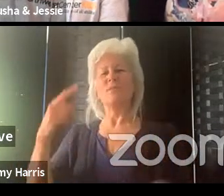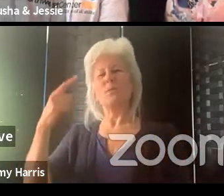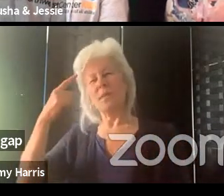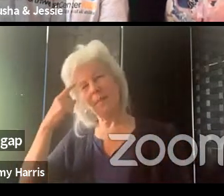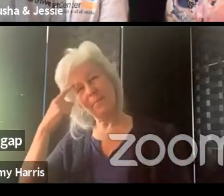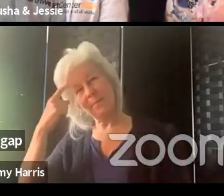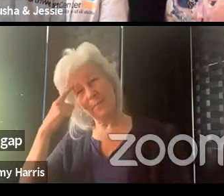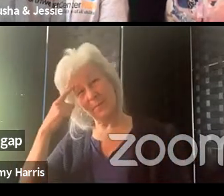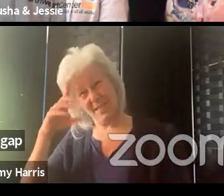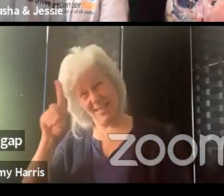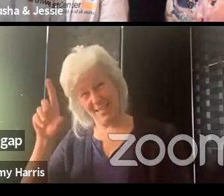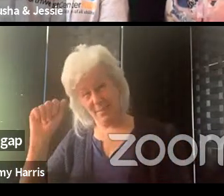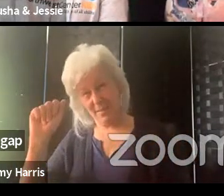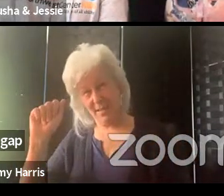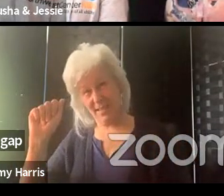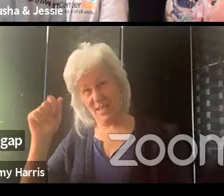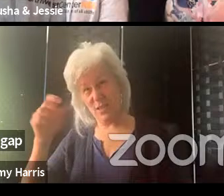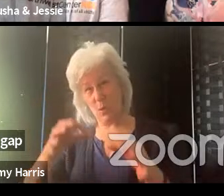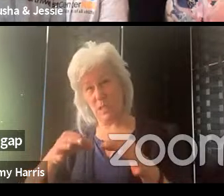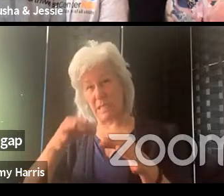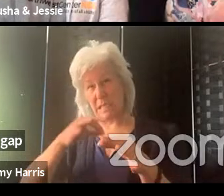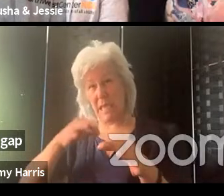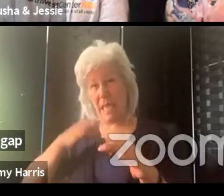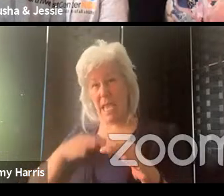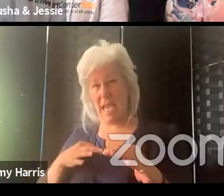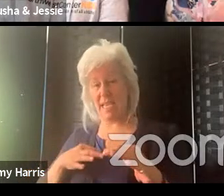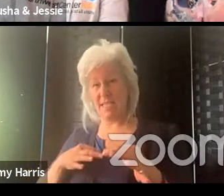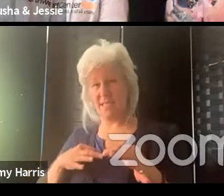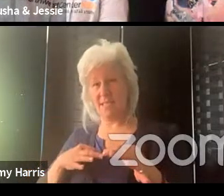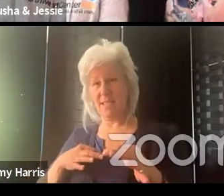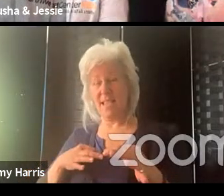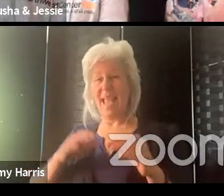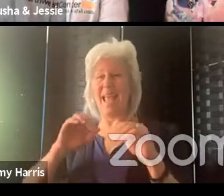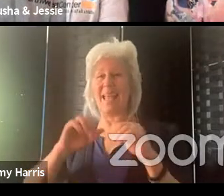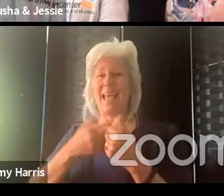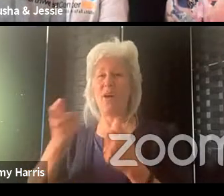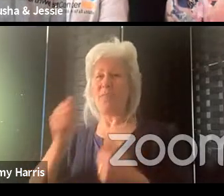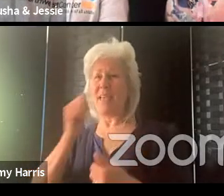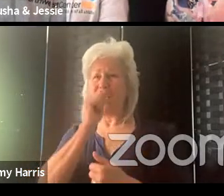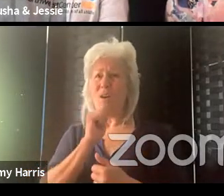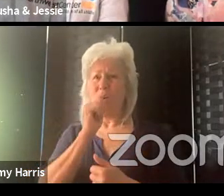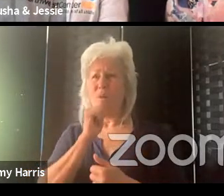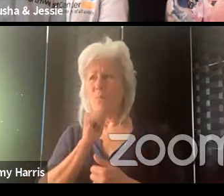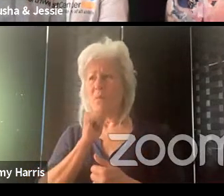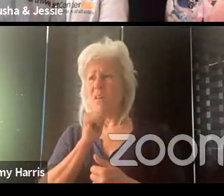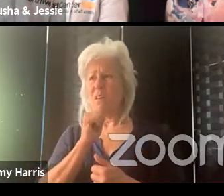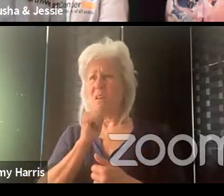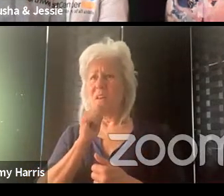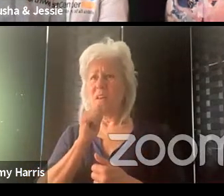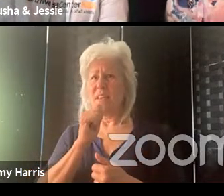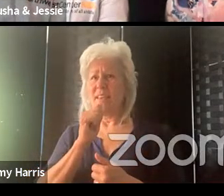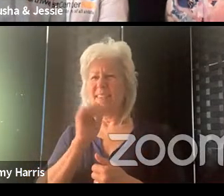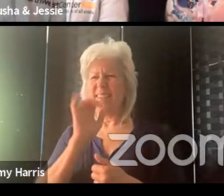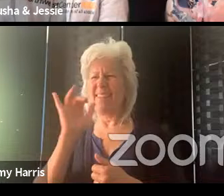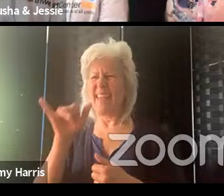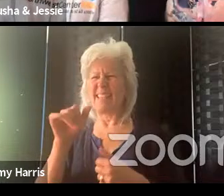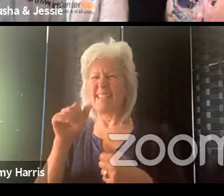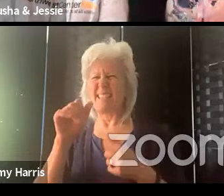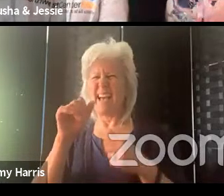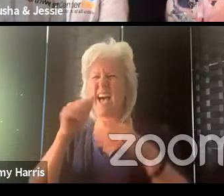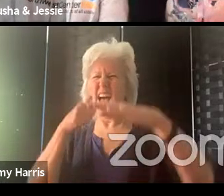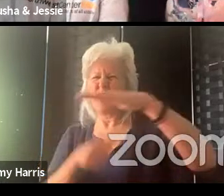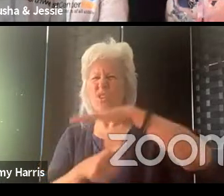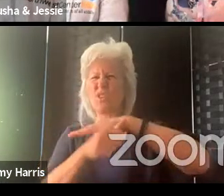neurodevelopmental disabilities or delays, whose way of coping with their environment at school gets framed under the umbrella